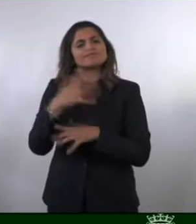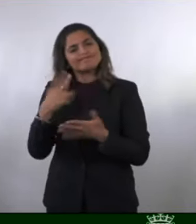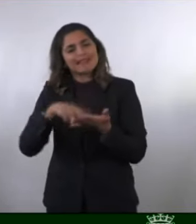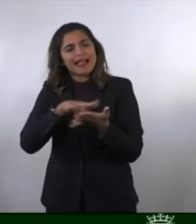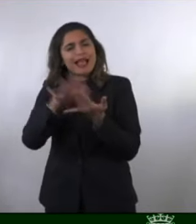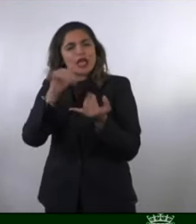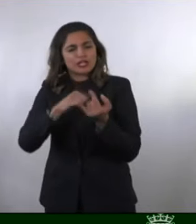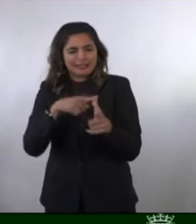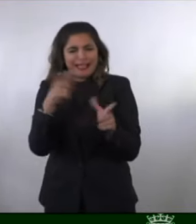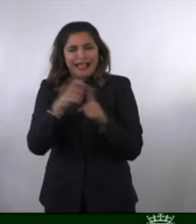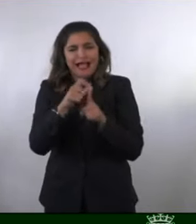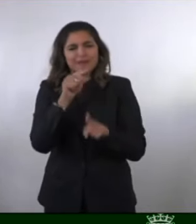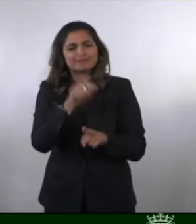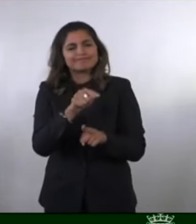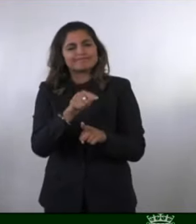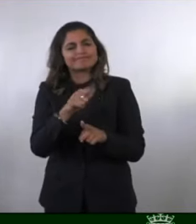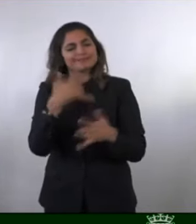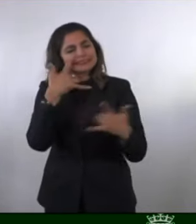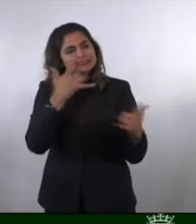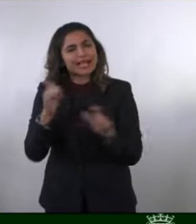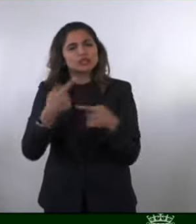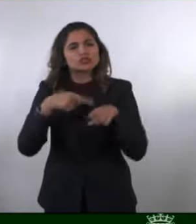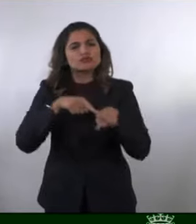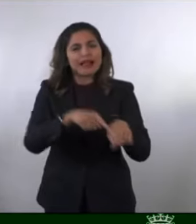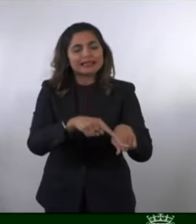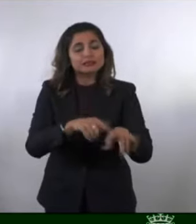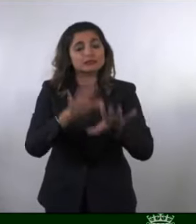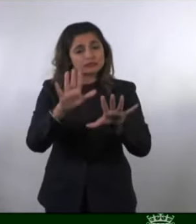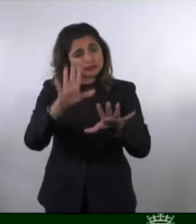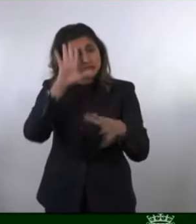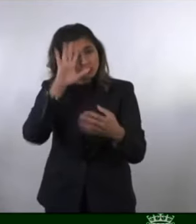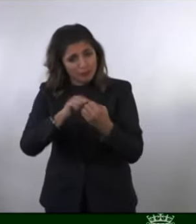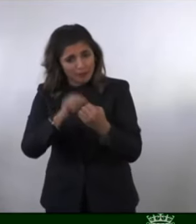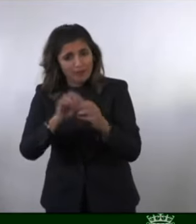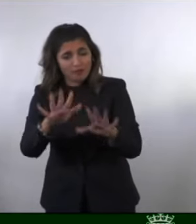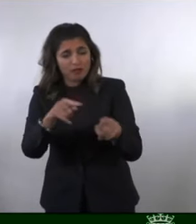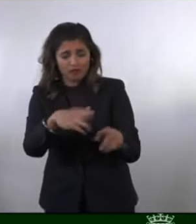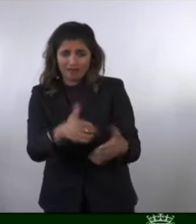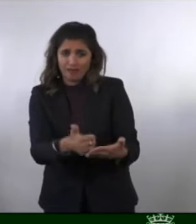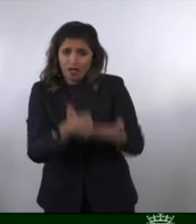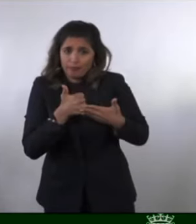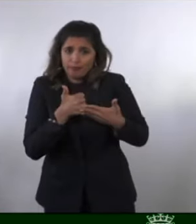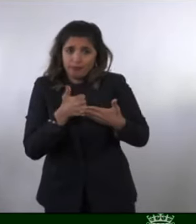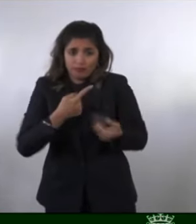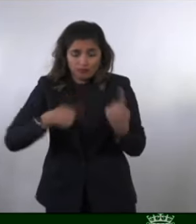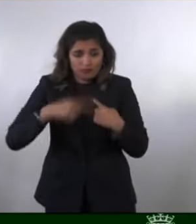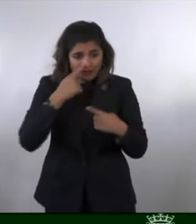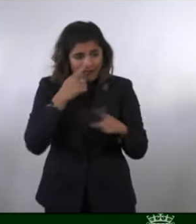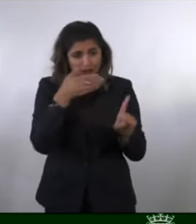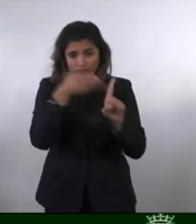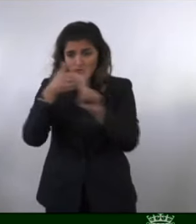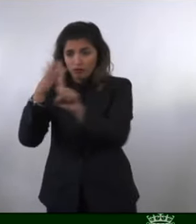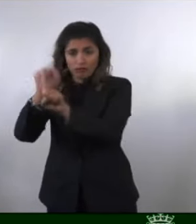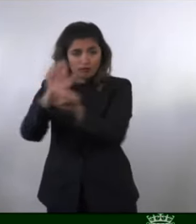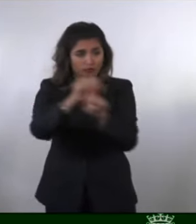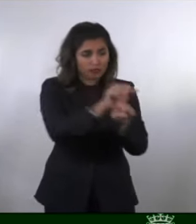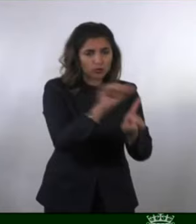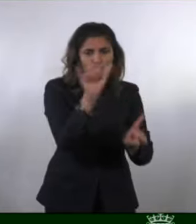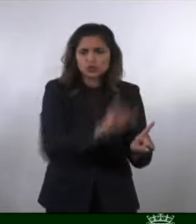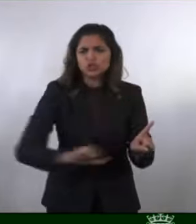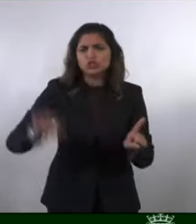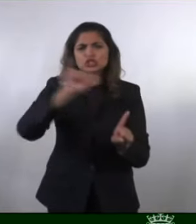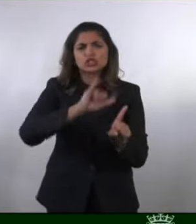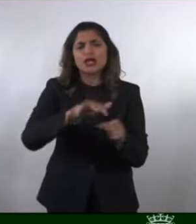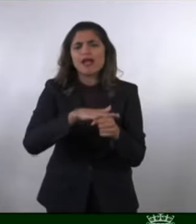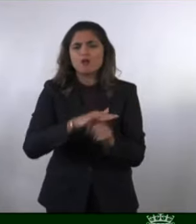that this operation has helped indisputably in identifying the areas that have the greatest prevalence of disease. It's